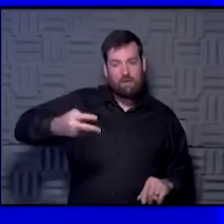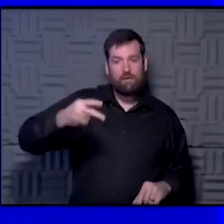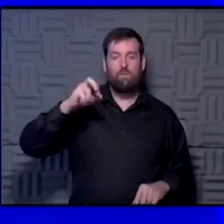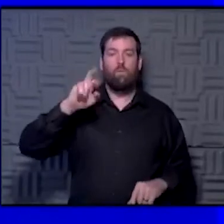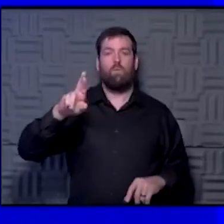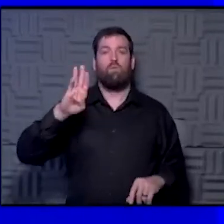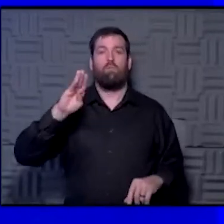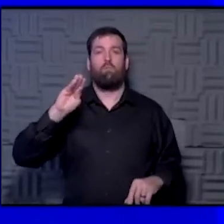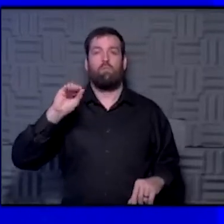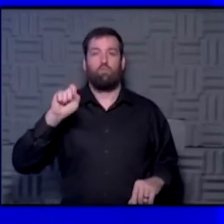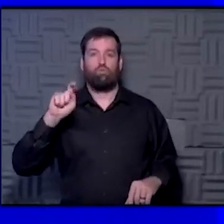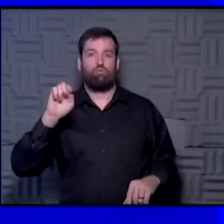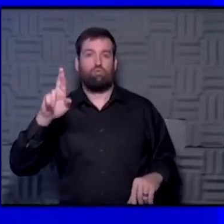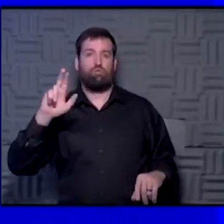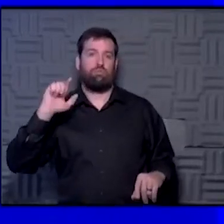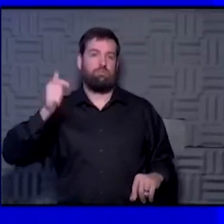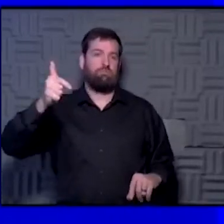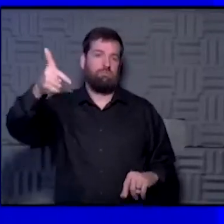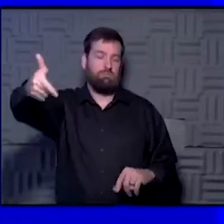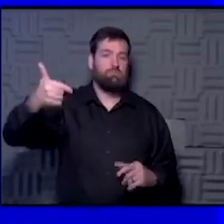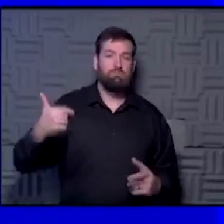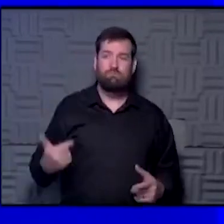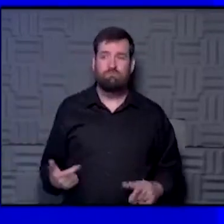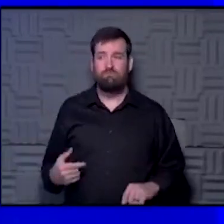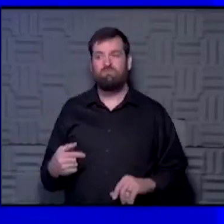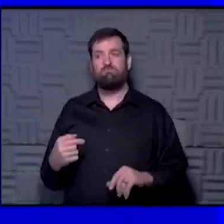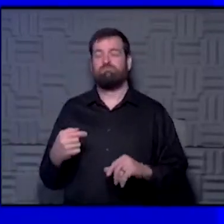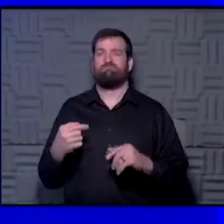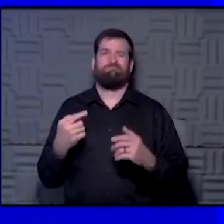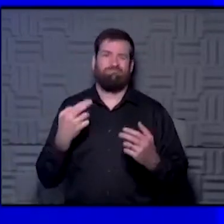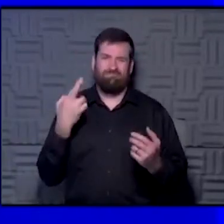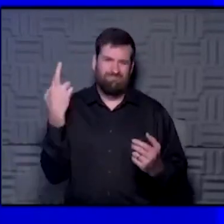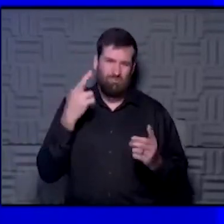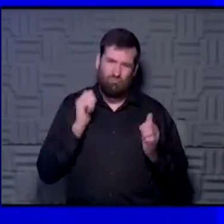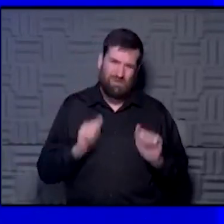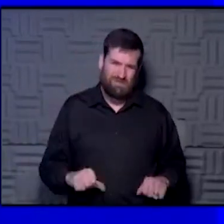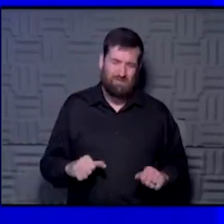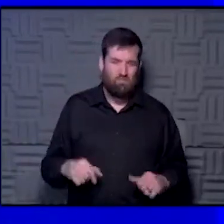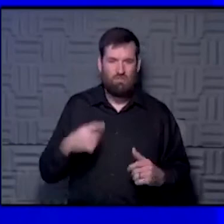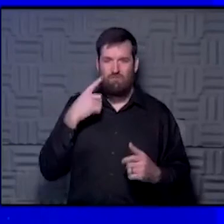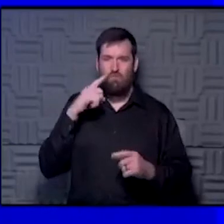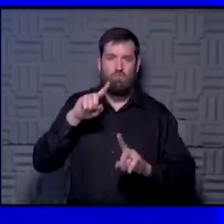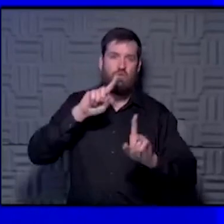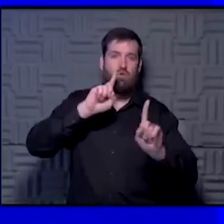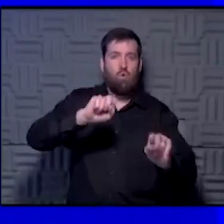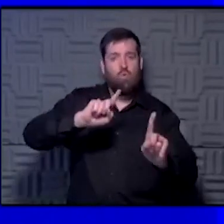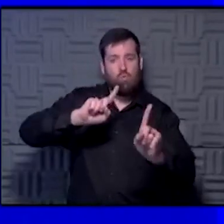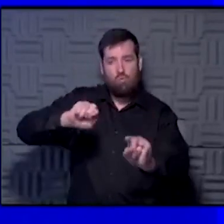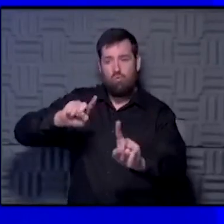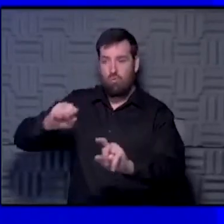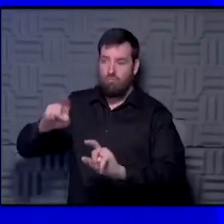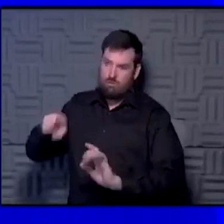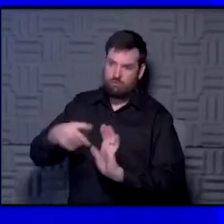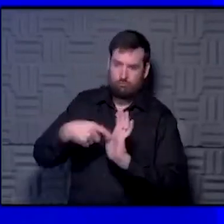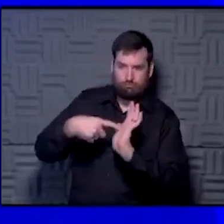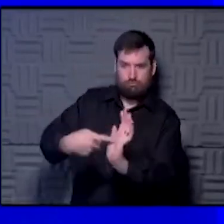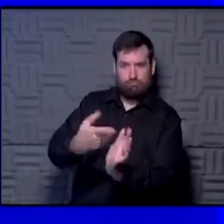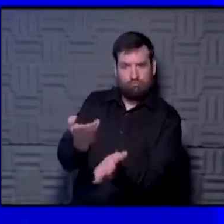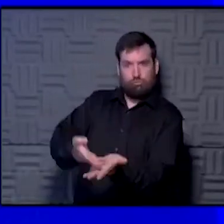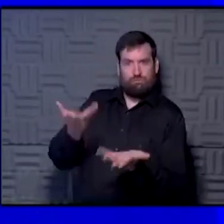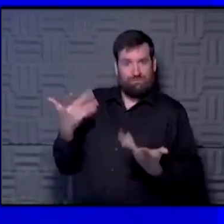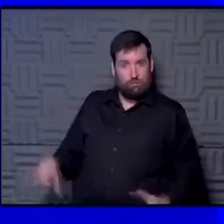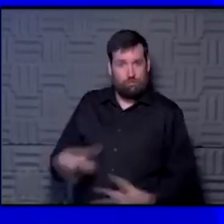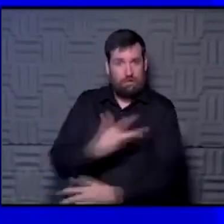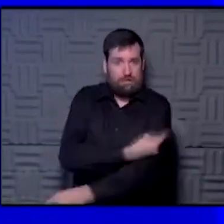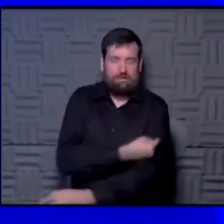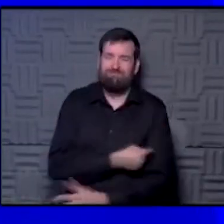booster down the line. I don't think it's really going to be reasonable to do that, to go to movies or concerts or go